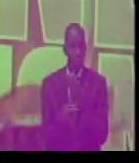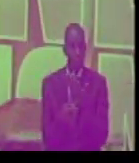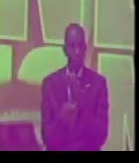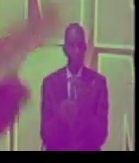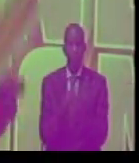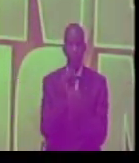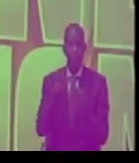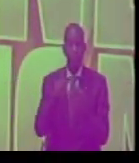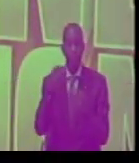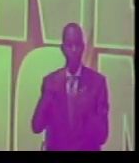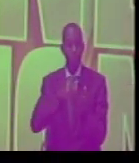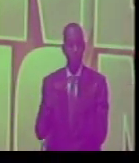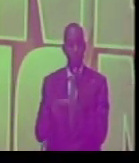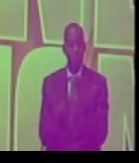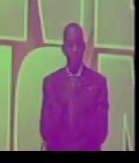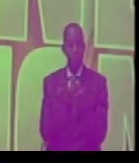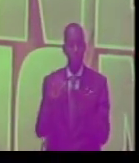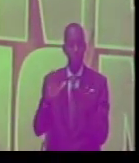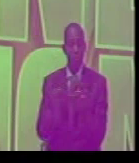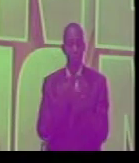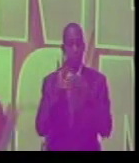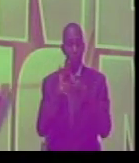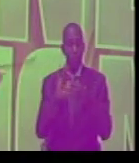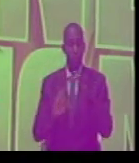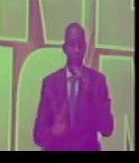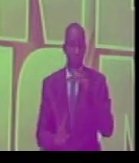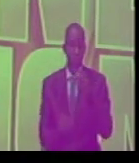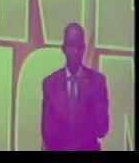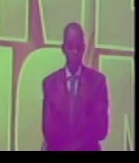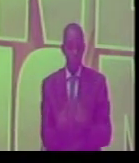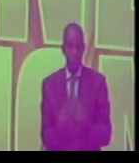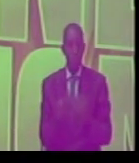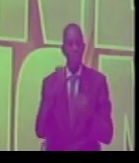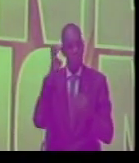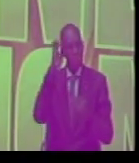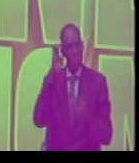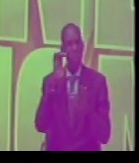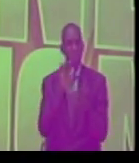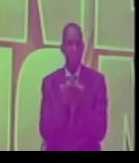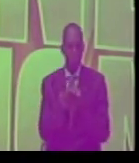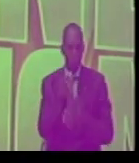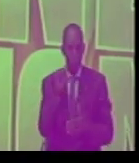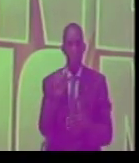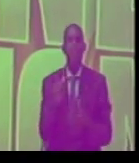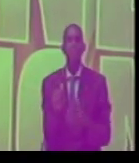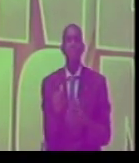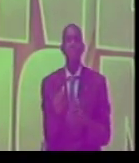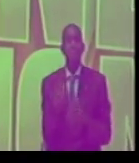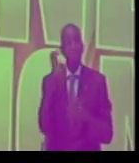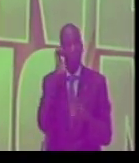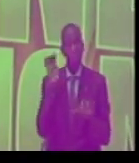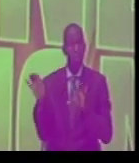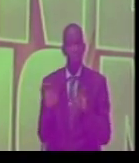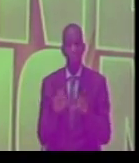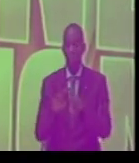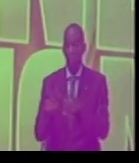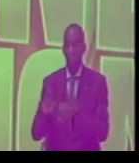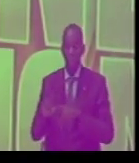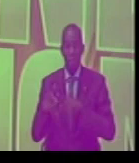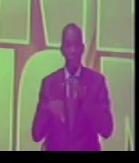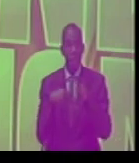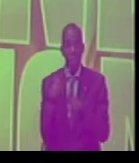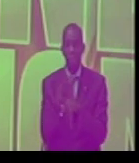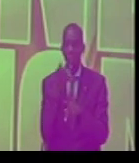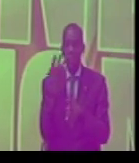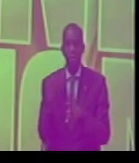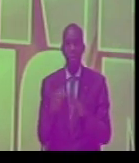connection crusade. And when the divine connection crusade came, I just believed God, even though I've